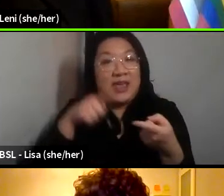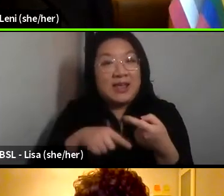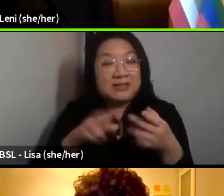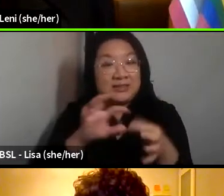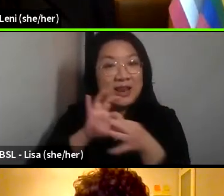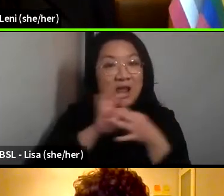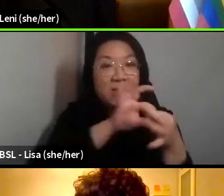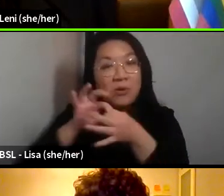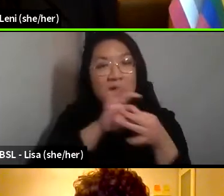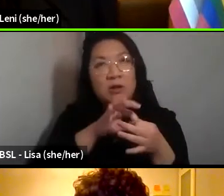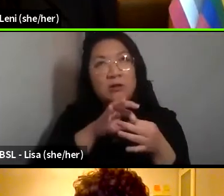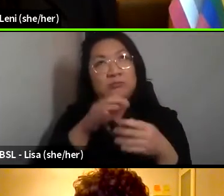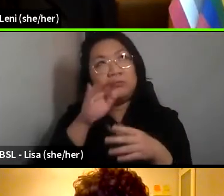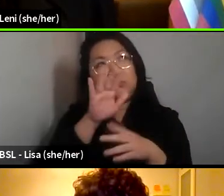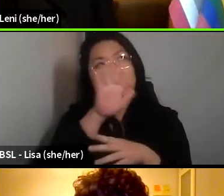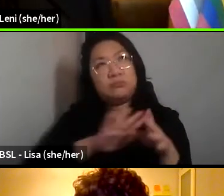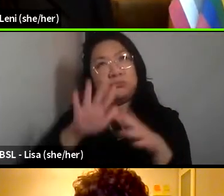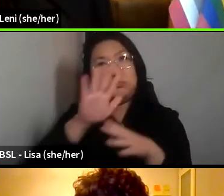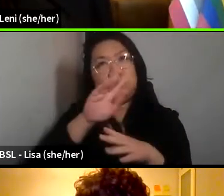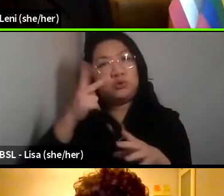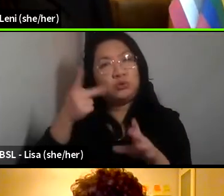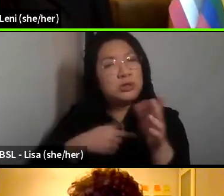just over 2 years ago, I think.